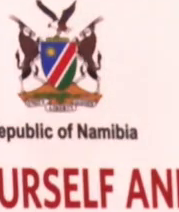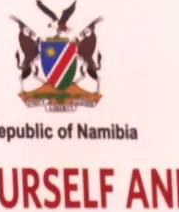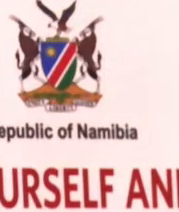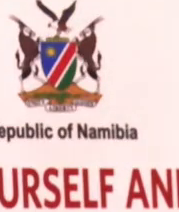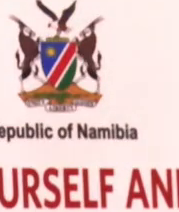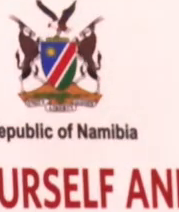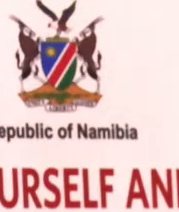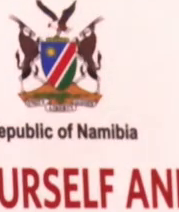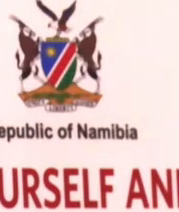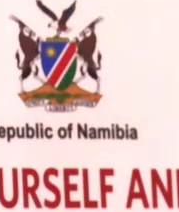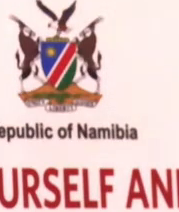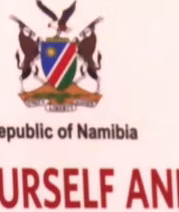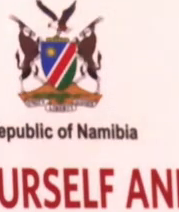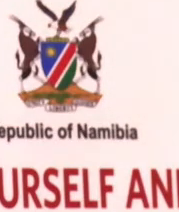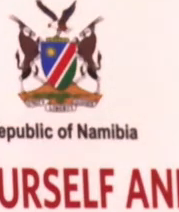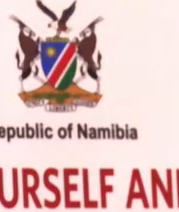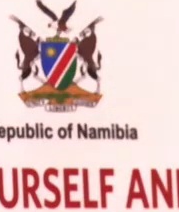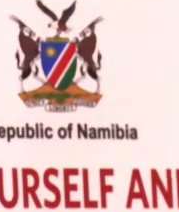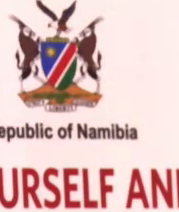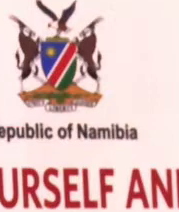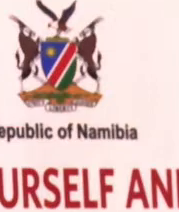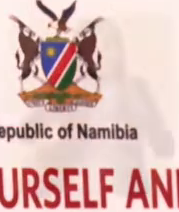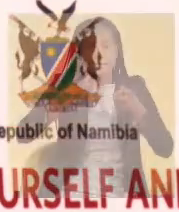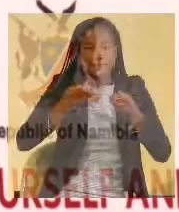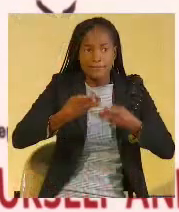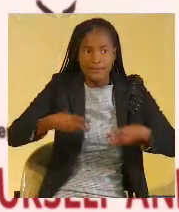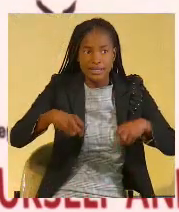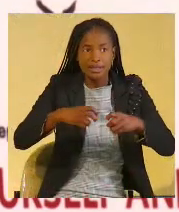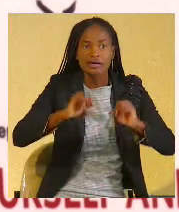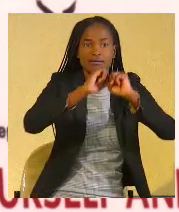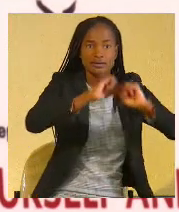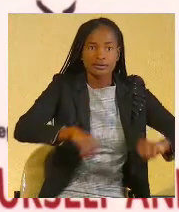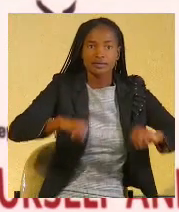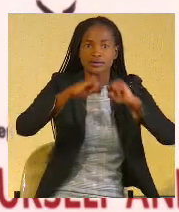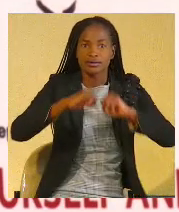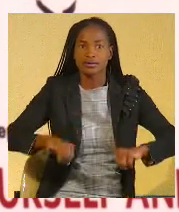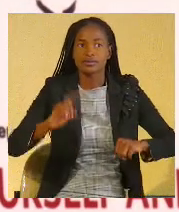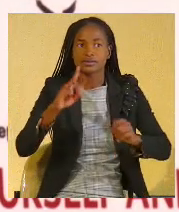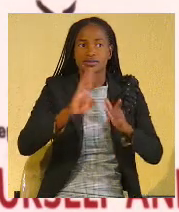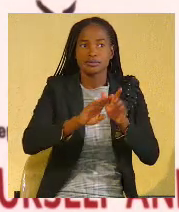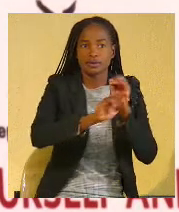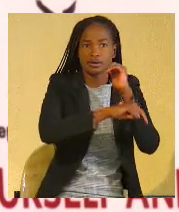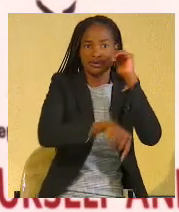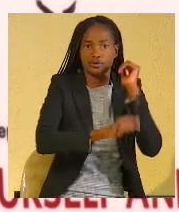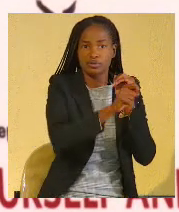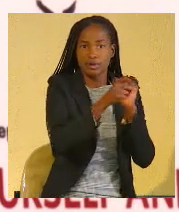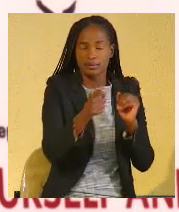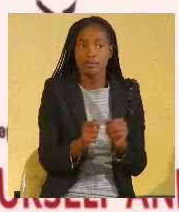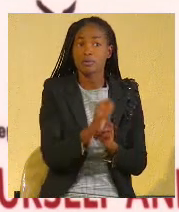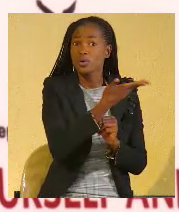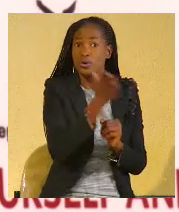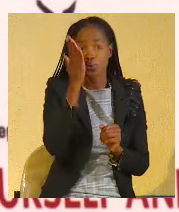decisions since the beginning of the state of emergency and the lockdown across the country. As you're well aware, listeners and viewers at home,